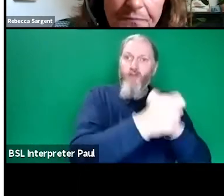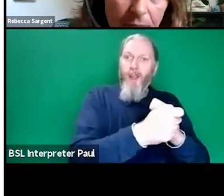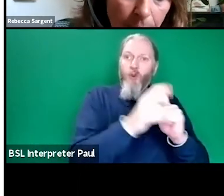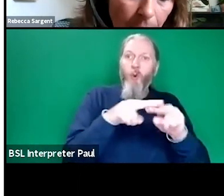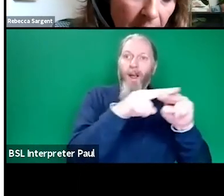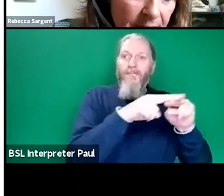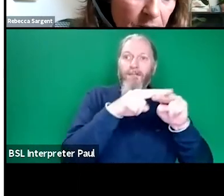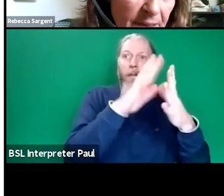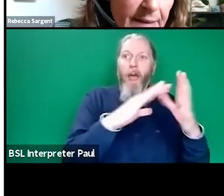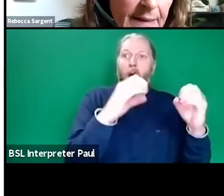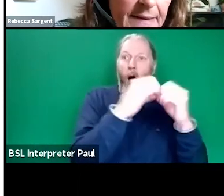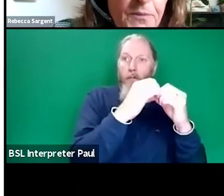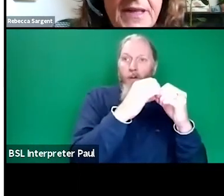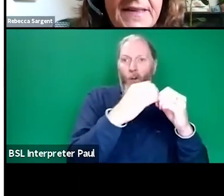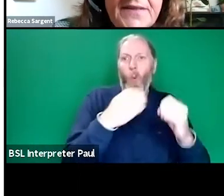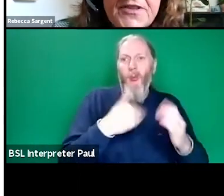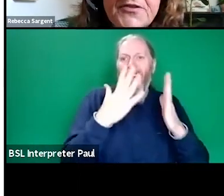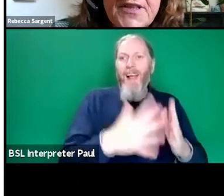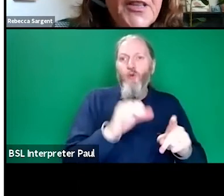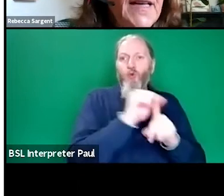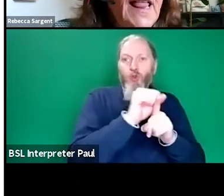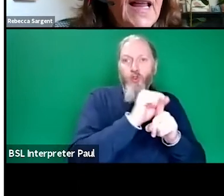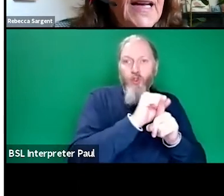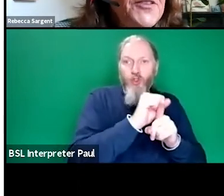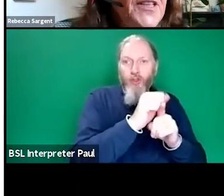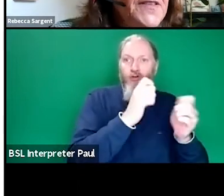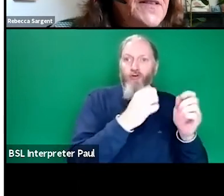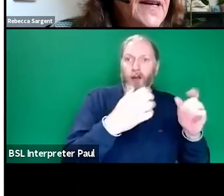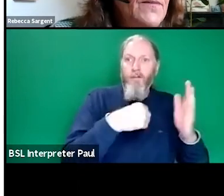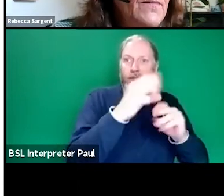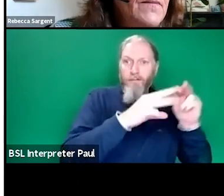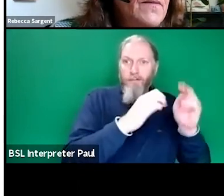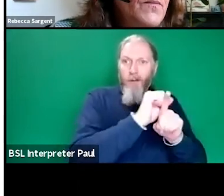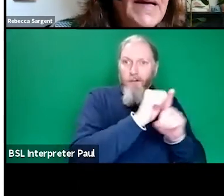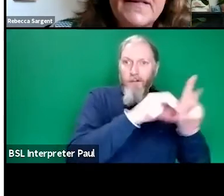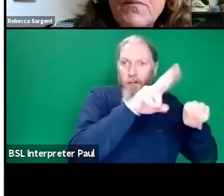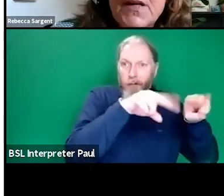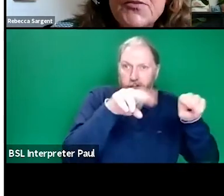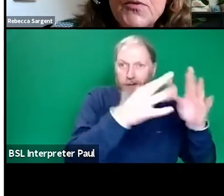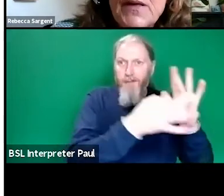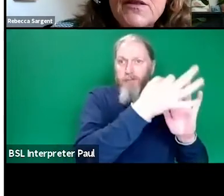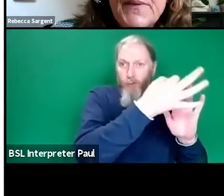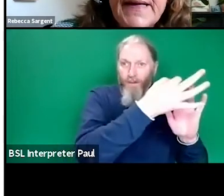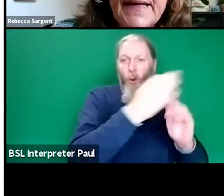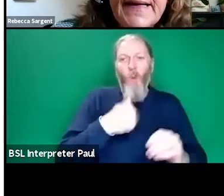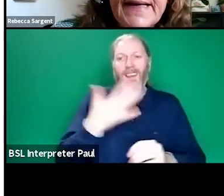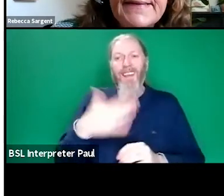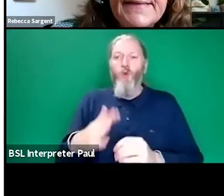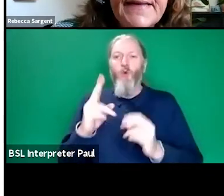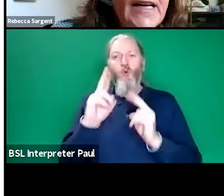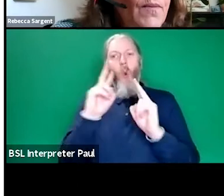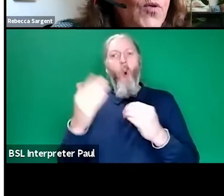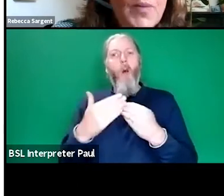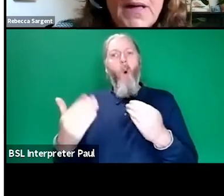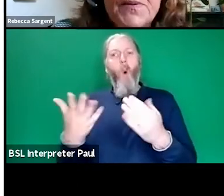them, and upgrade the infrastructure and just make them much more welcoming